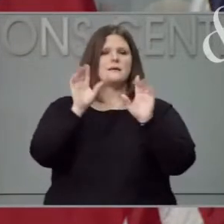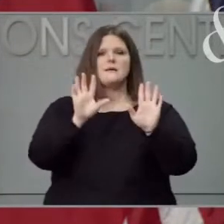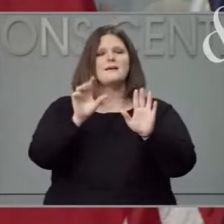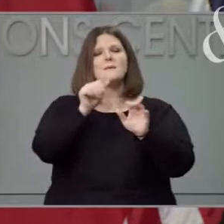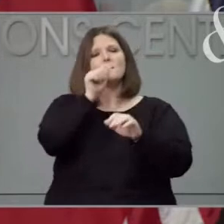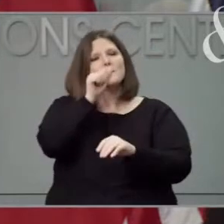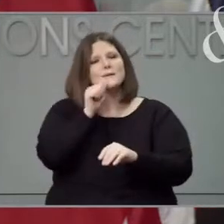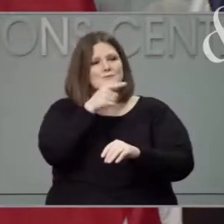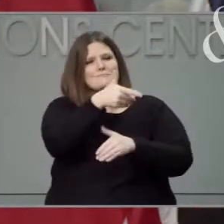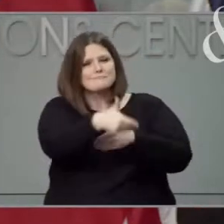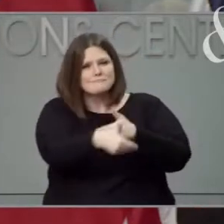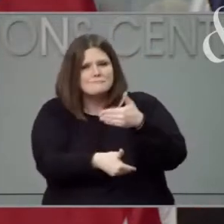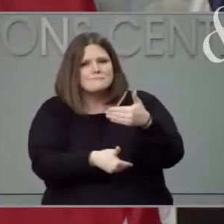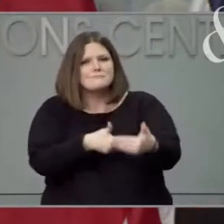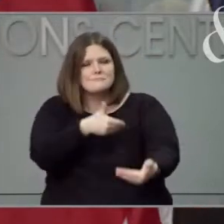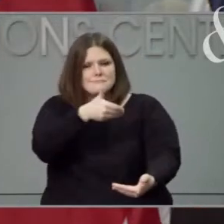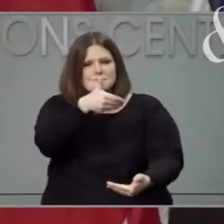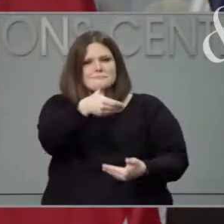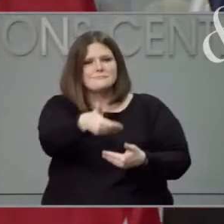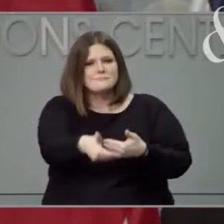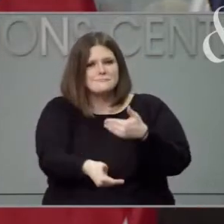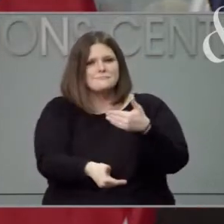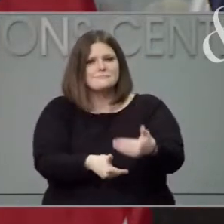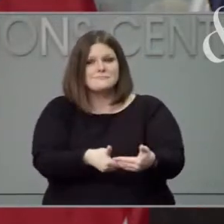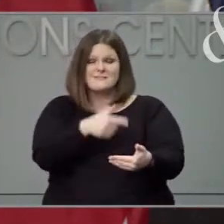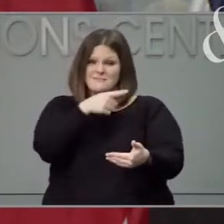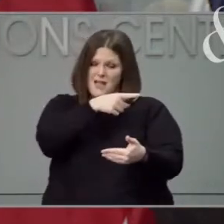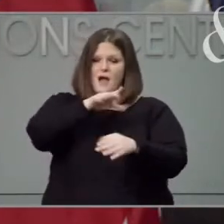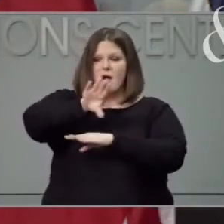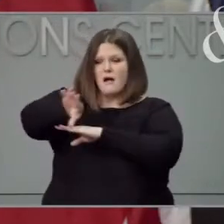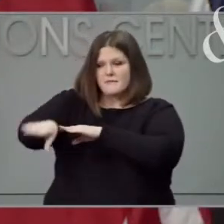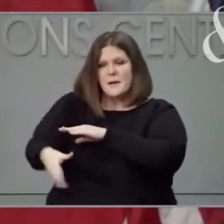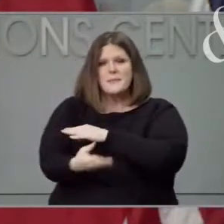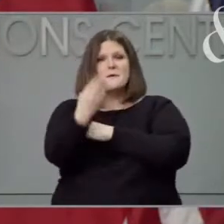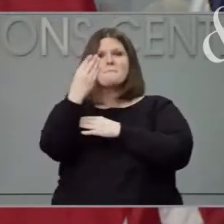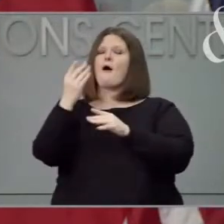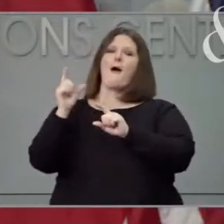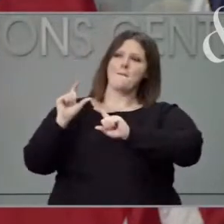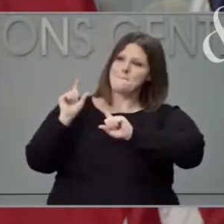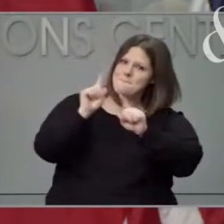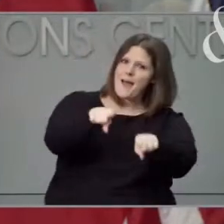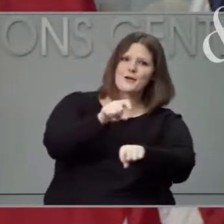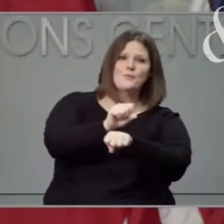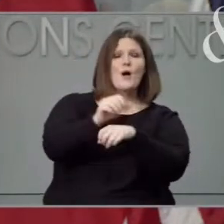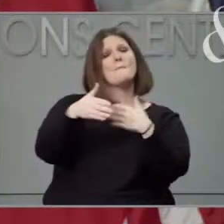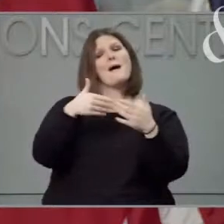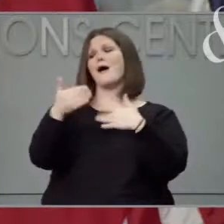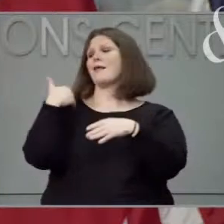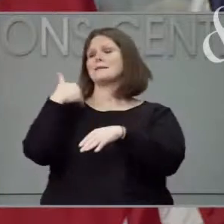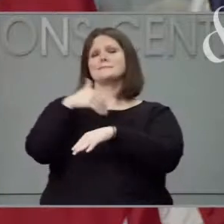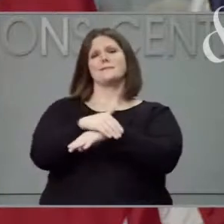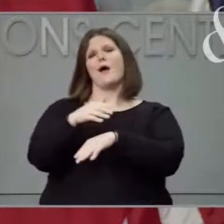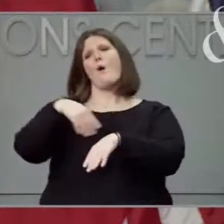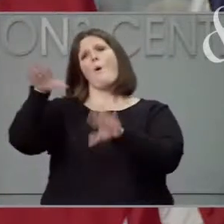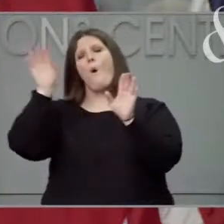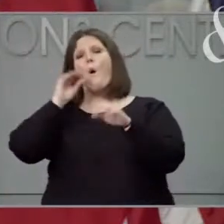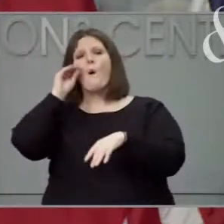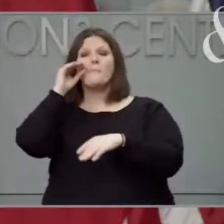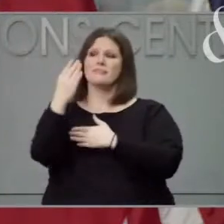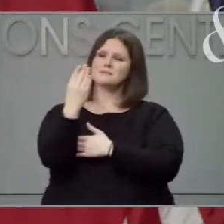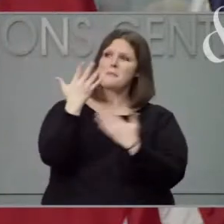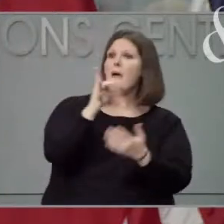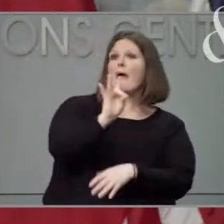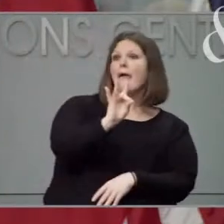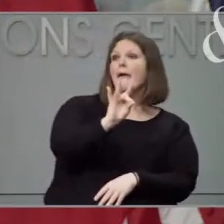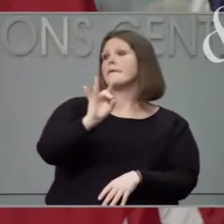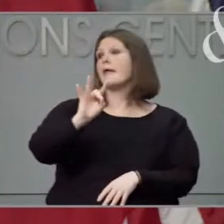election officials. They returned to work this morning no matter what hour they left last night. They reopened at 8 or 8:30, depending